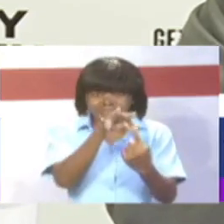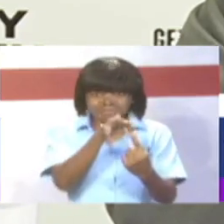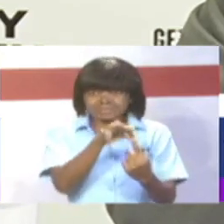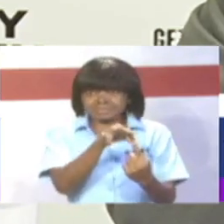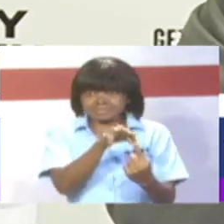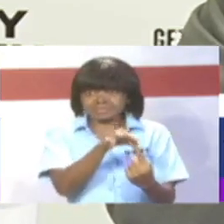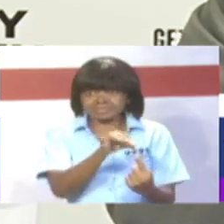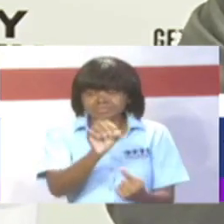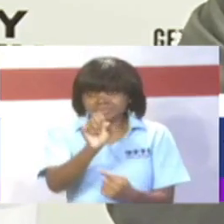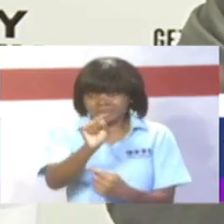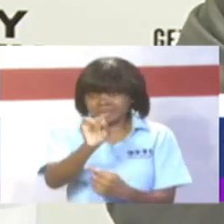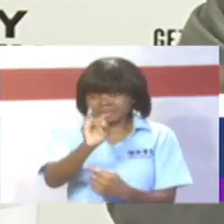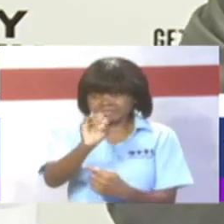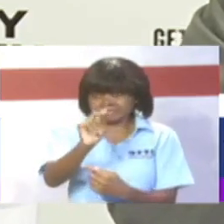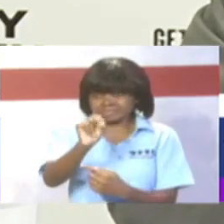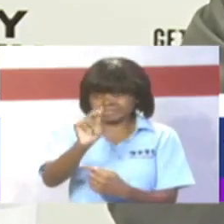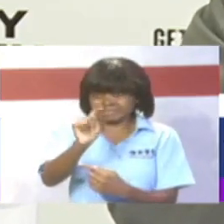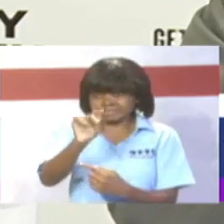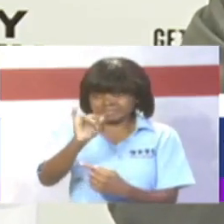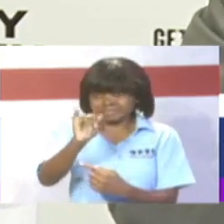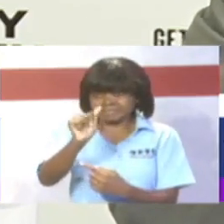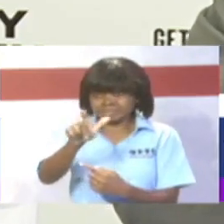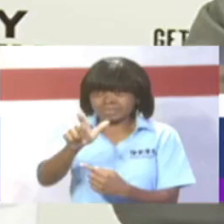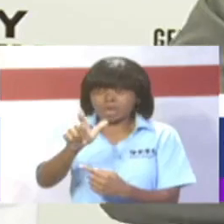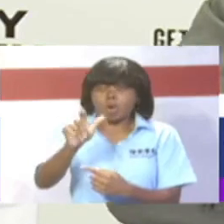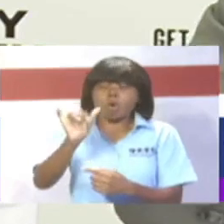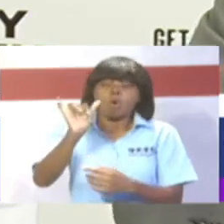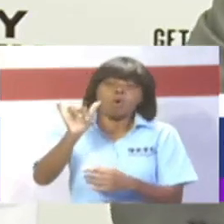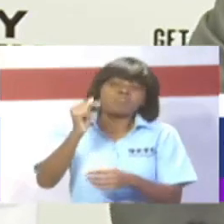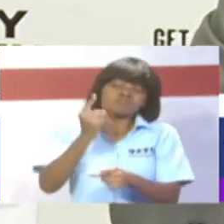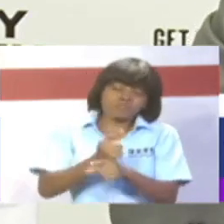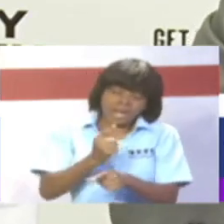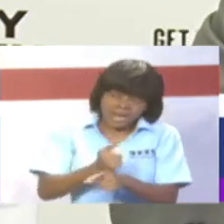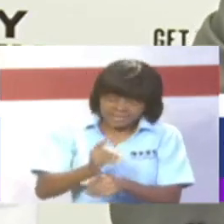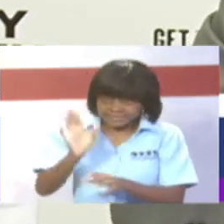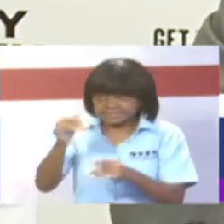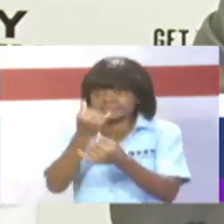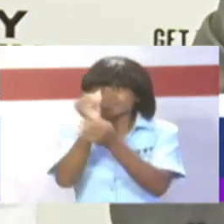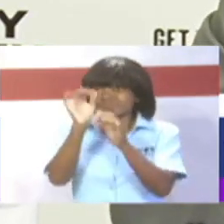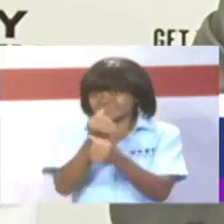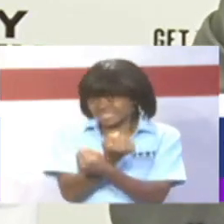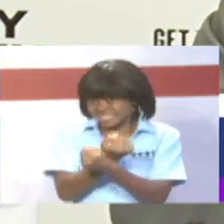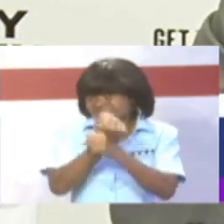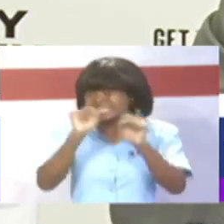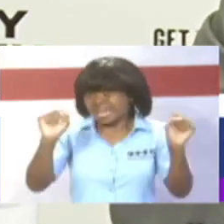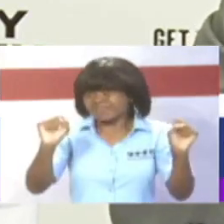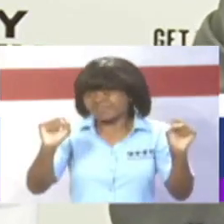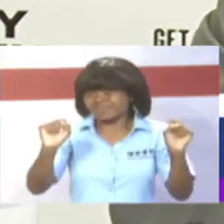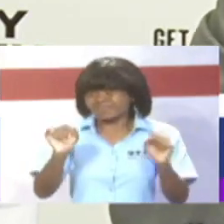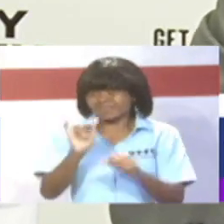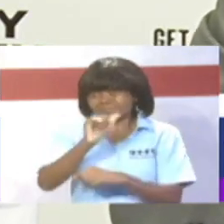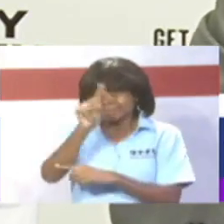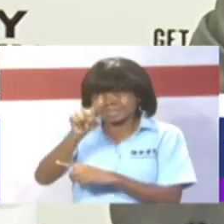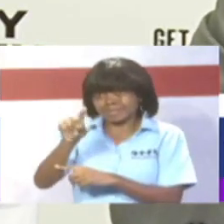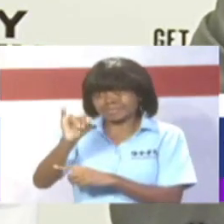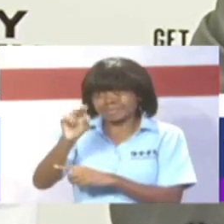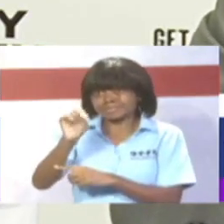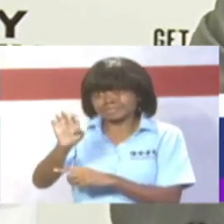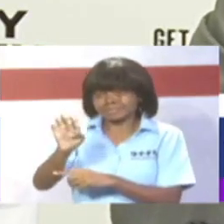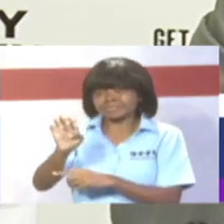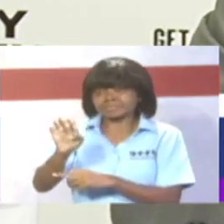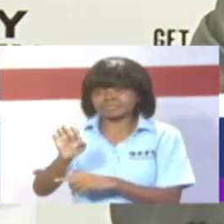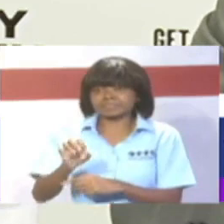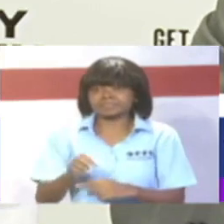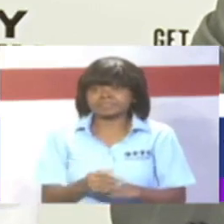the Ministry of Health website and other websites. So if there is something that is unclear, I would advise that we refer to the documentation and then